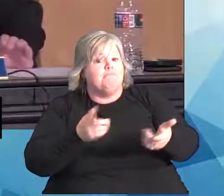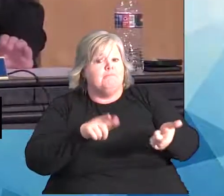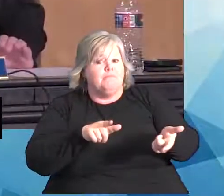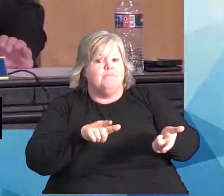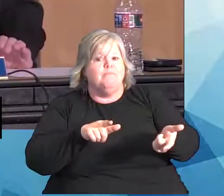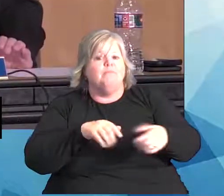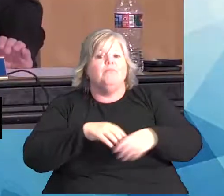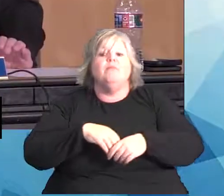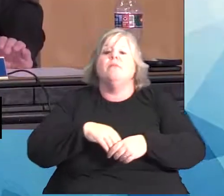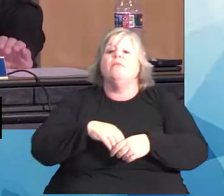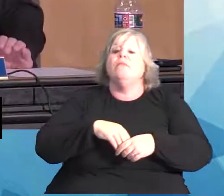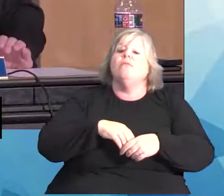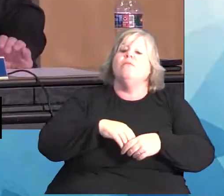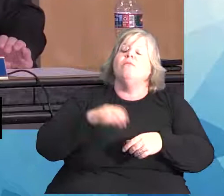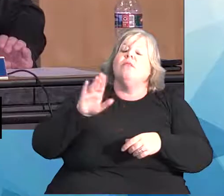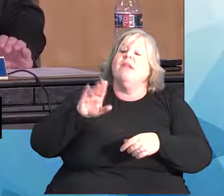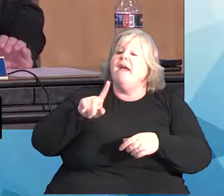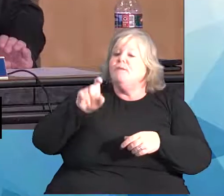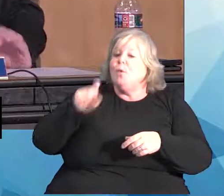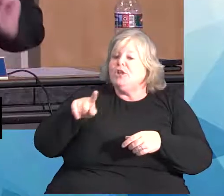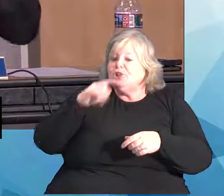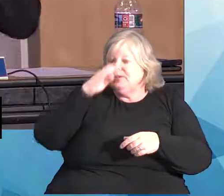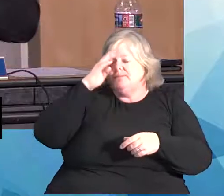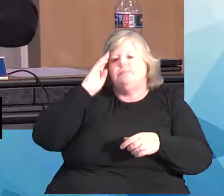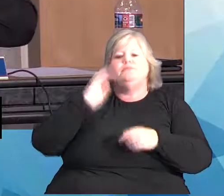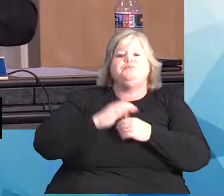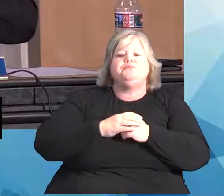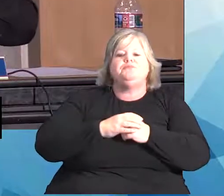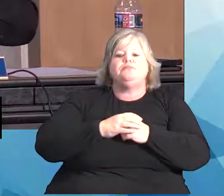This is PV Jantz. I have a question for you.